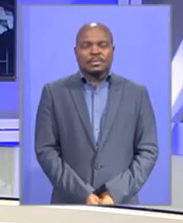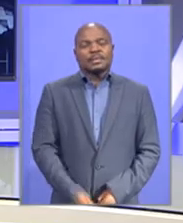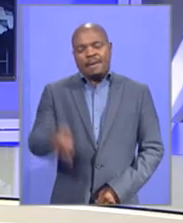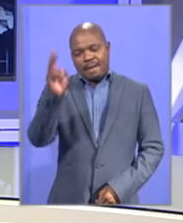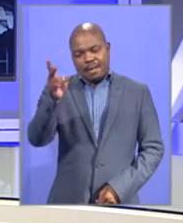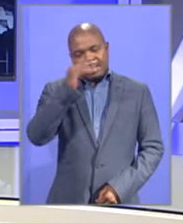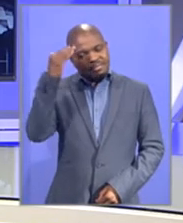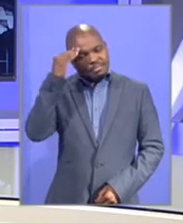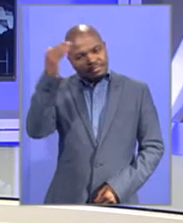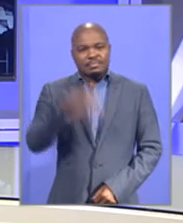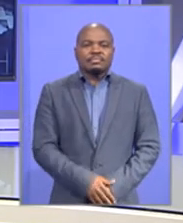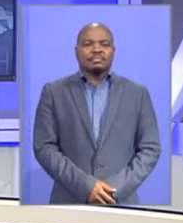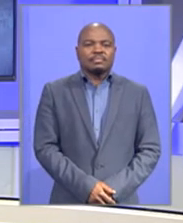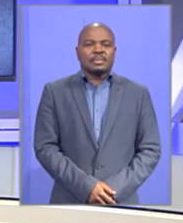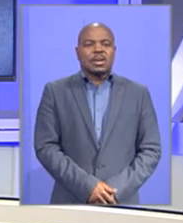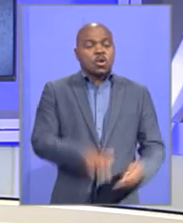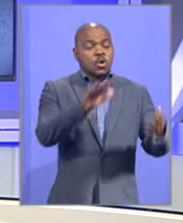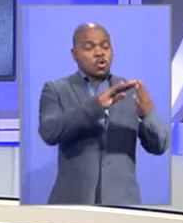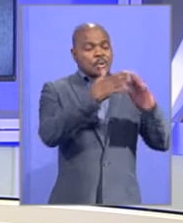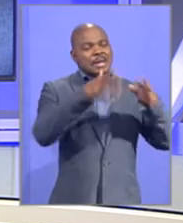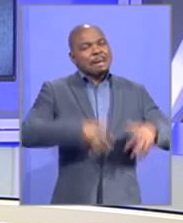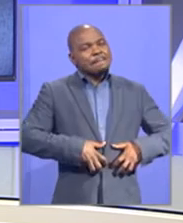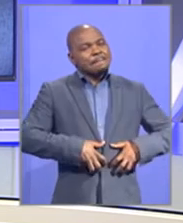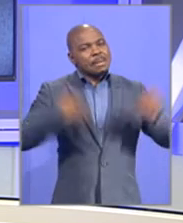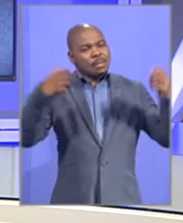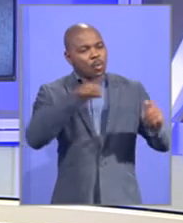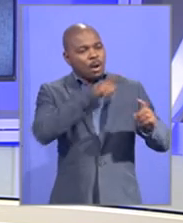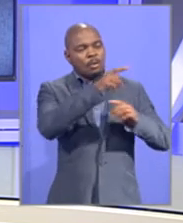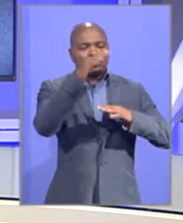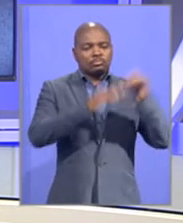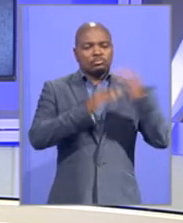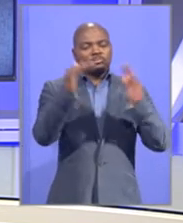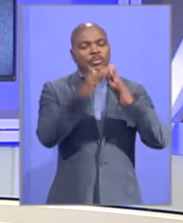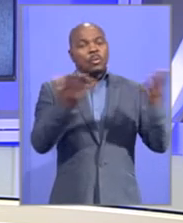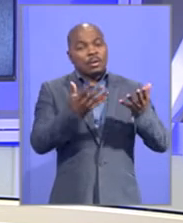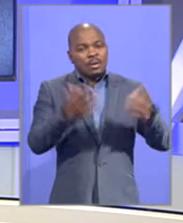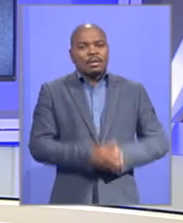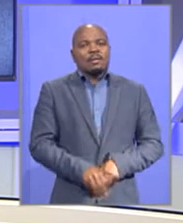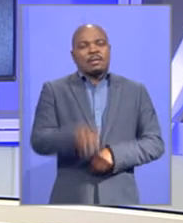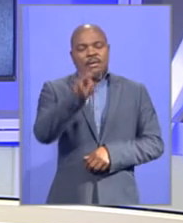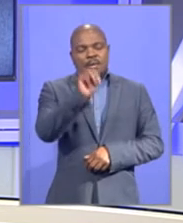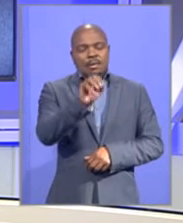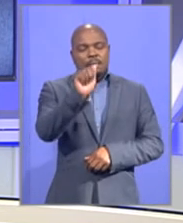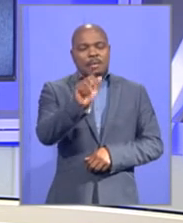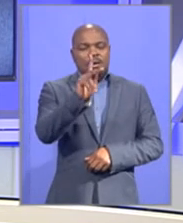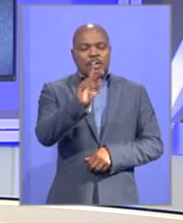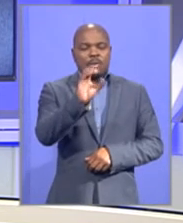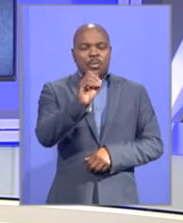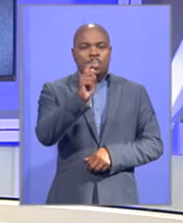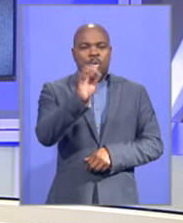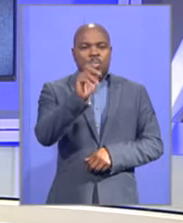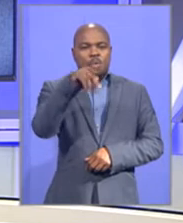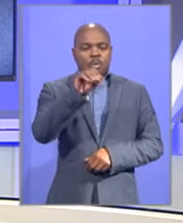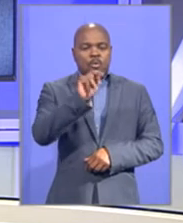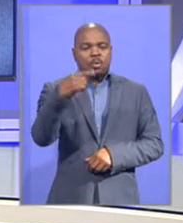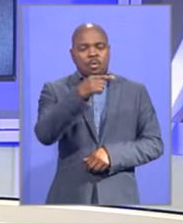Madume ga a fele baagi bao ba shakgetseng bao ba neng ba le mo lenaaneng la go aga matlo kwa karolong ya lefatshe kwa motseng wa Makotopong gaufi